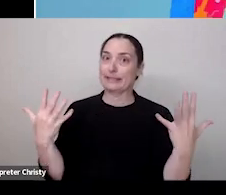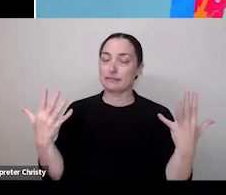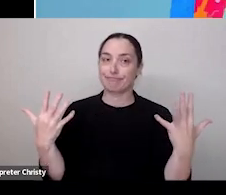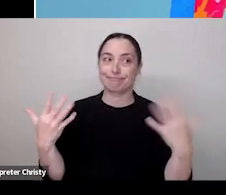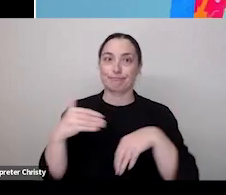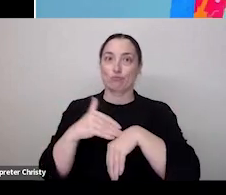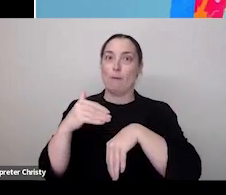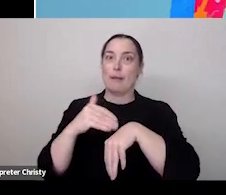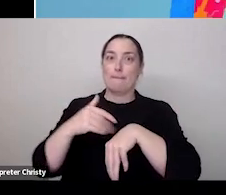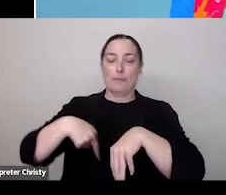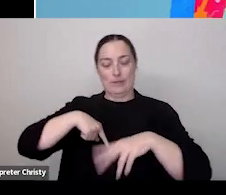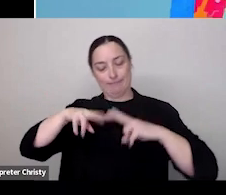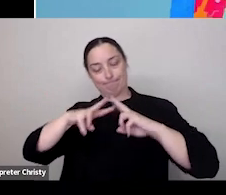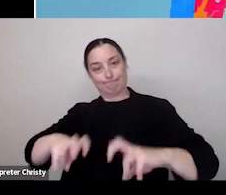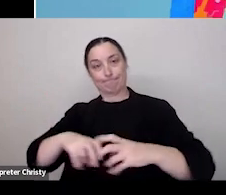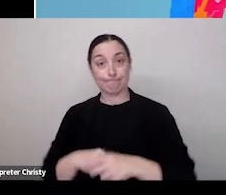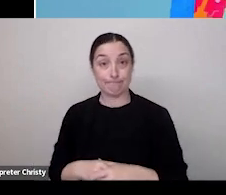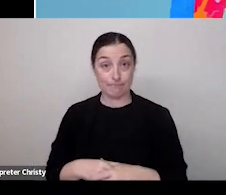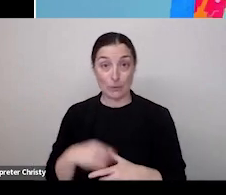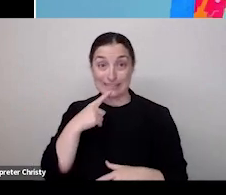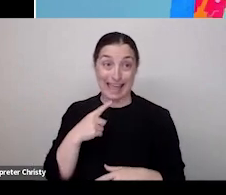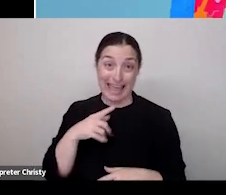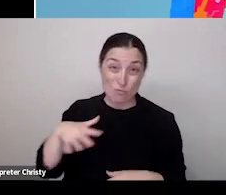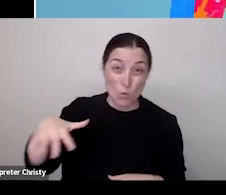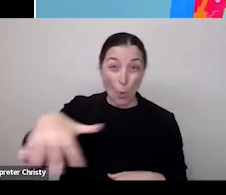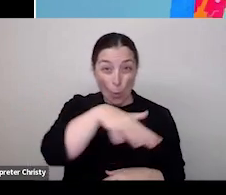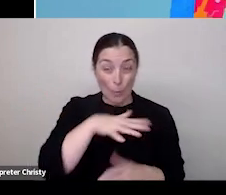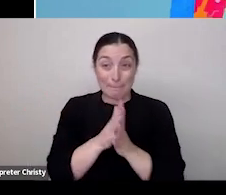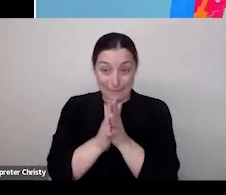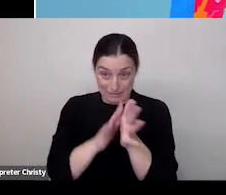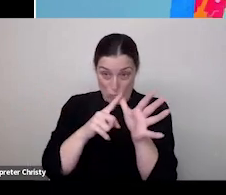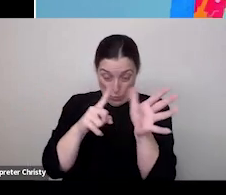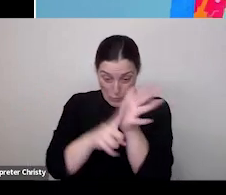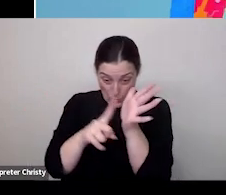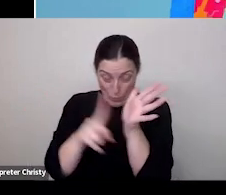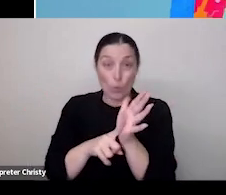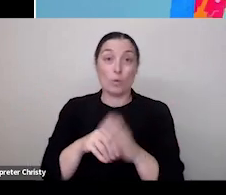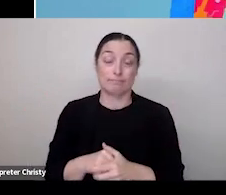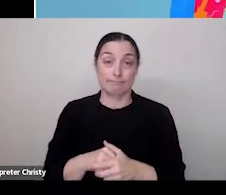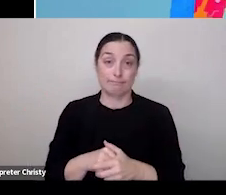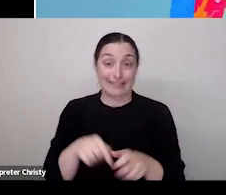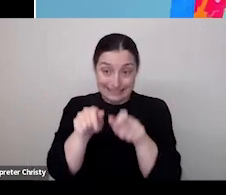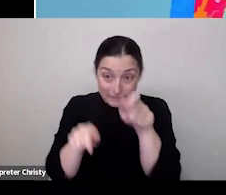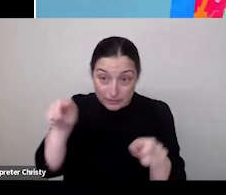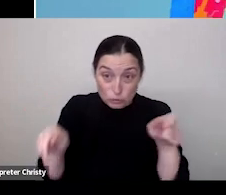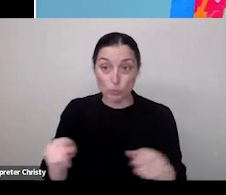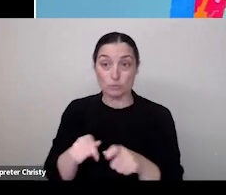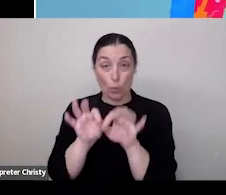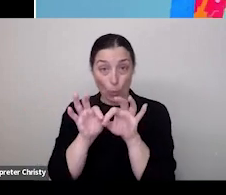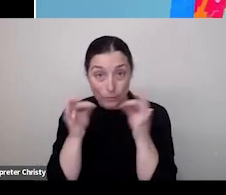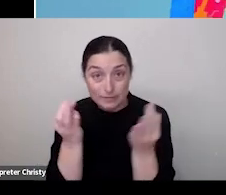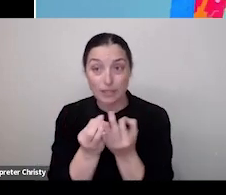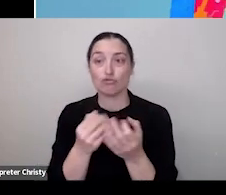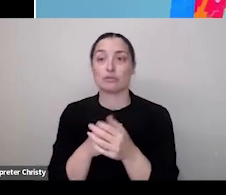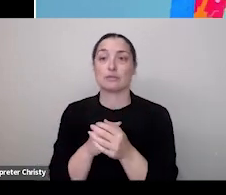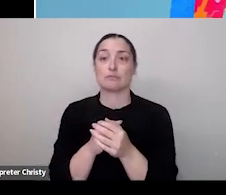to investigate. When we say everybody, we mean everybody. Individuals need a plan, each and every one of us. Organizations across our